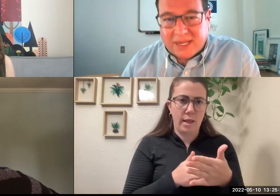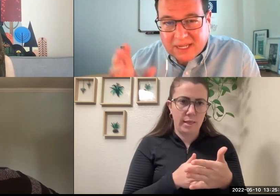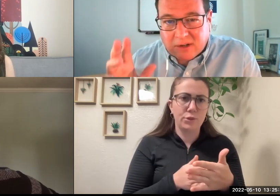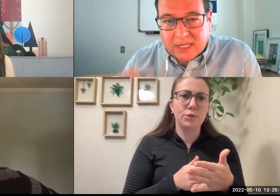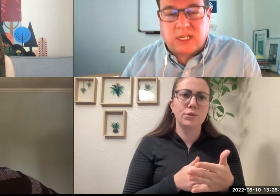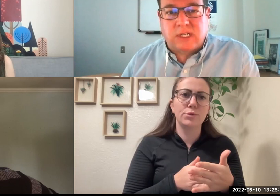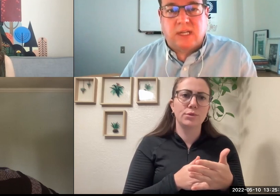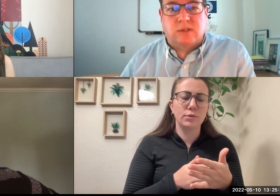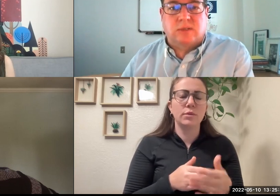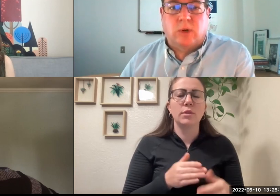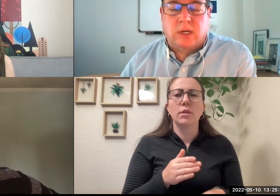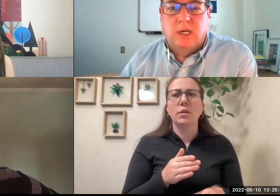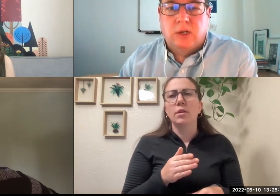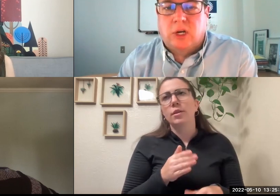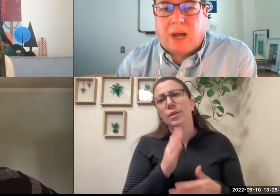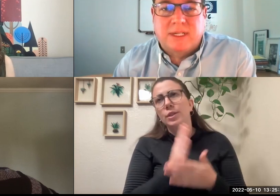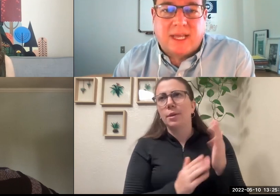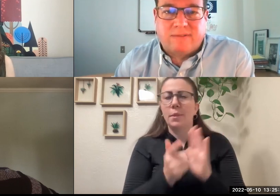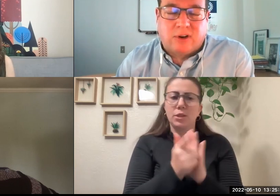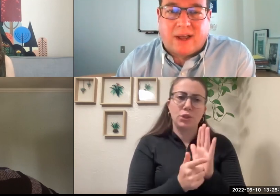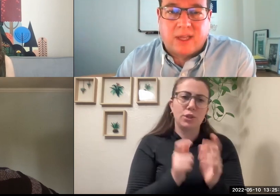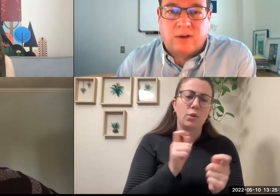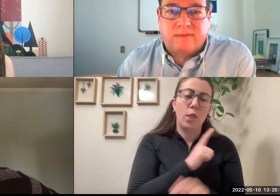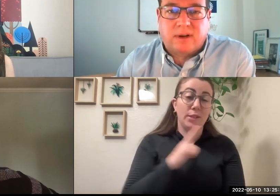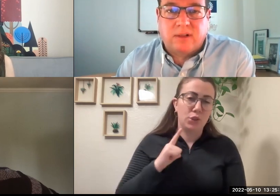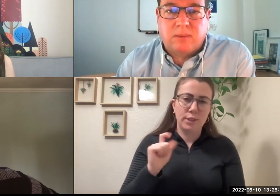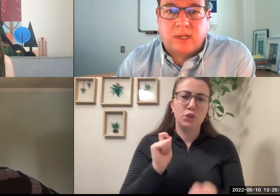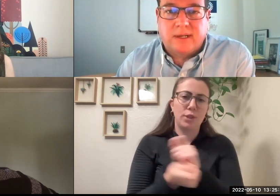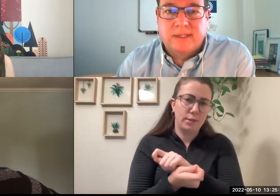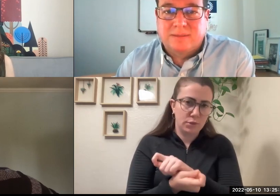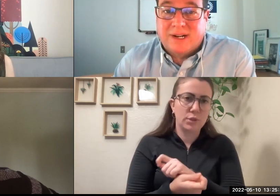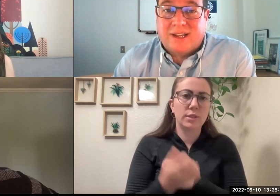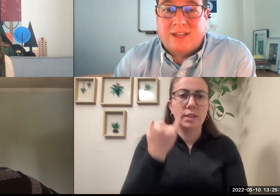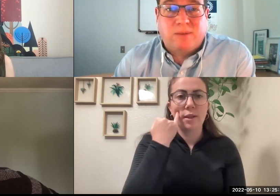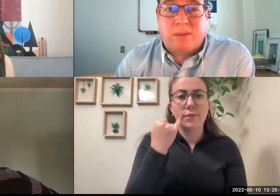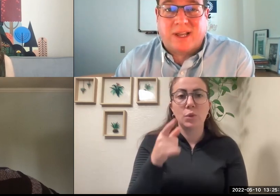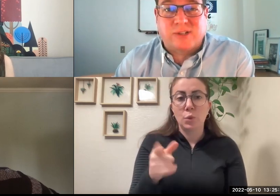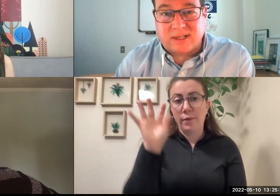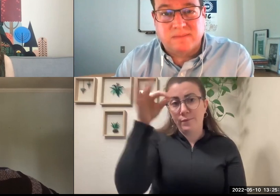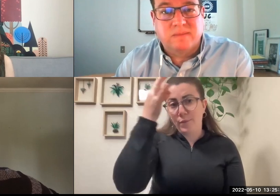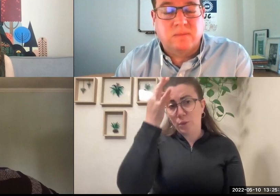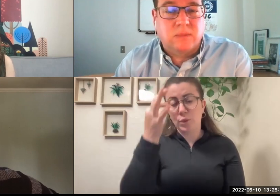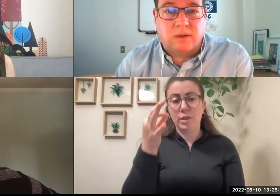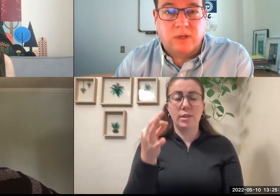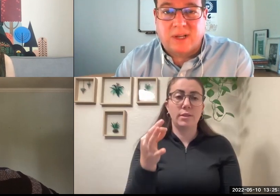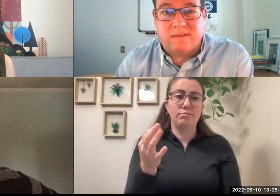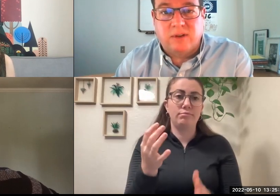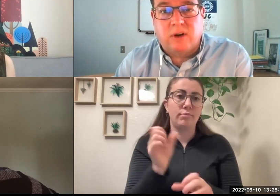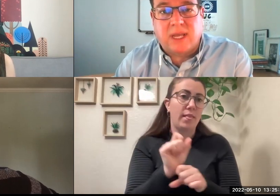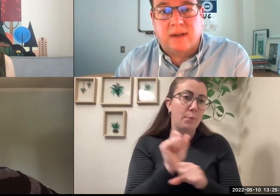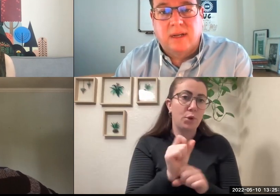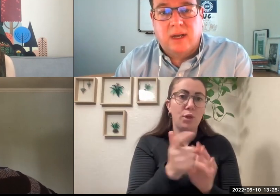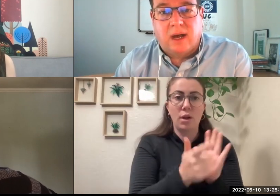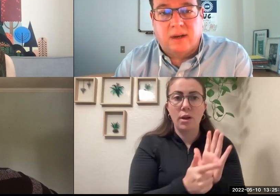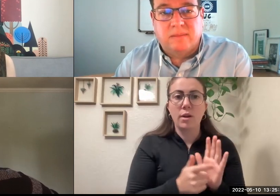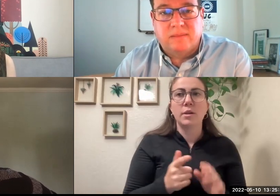it might take a little legislative change or some work. You could probably say if you're a violator of federal labor law, we're not going to give you public contracts. You know,